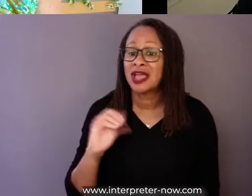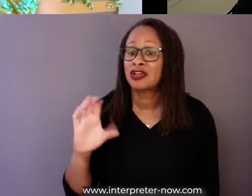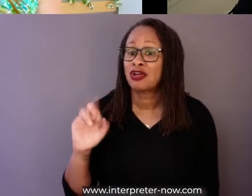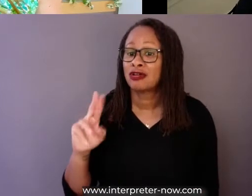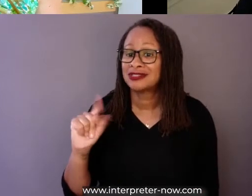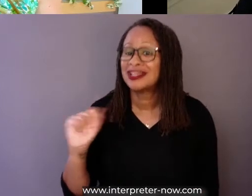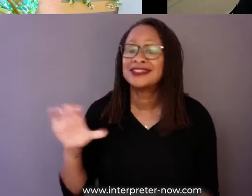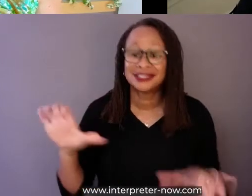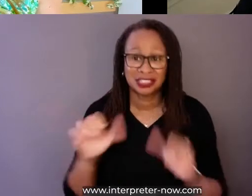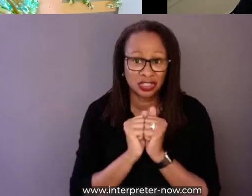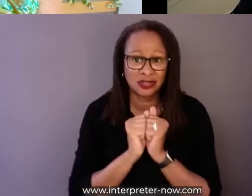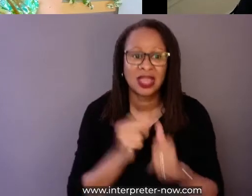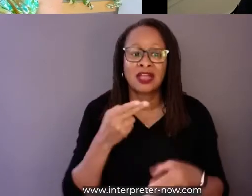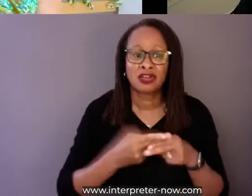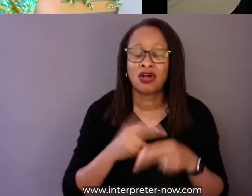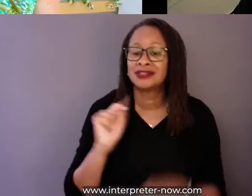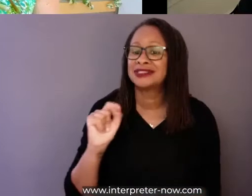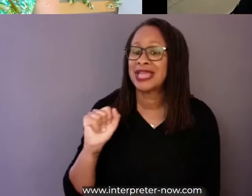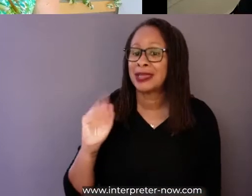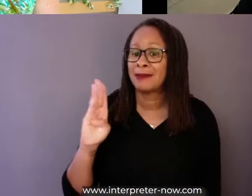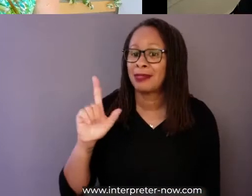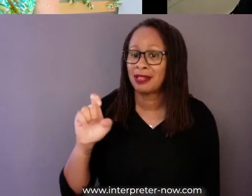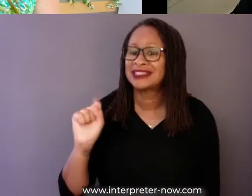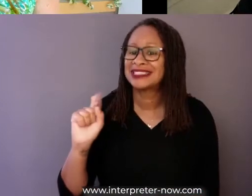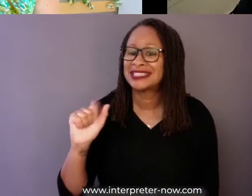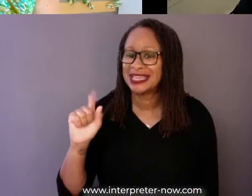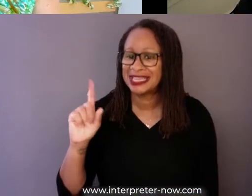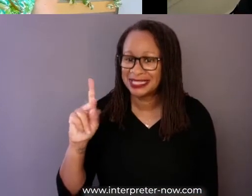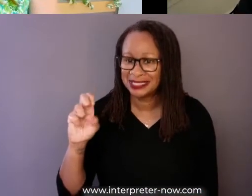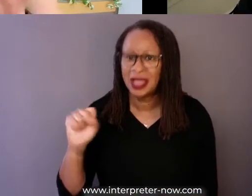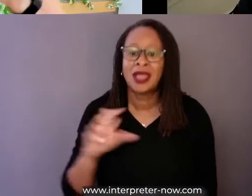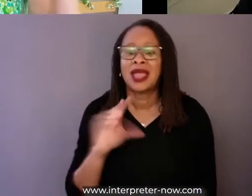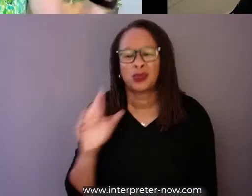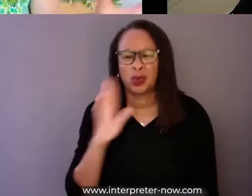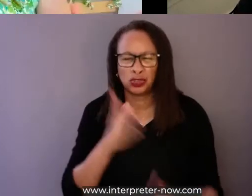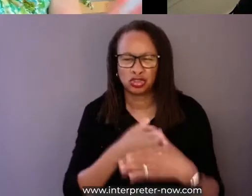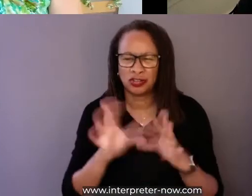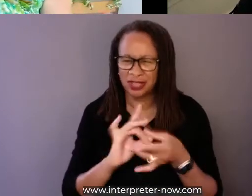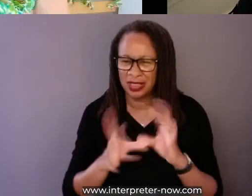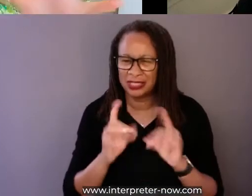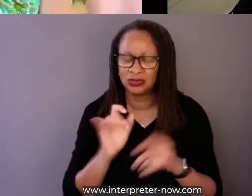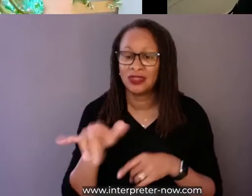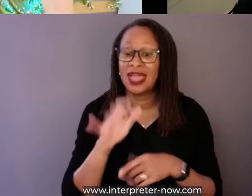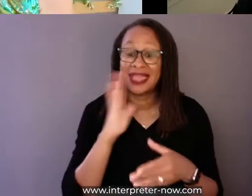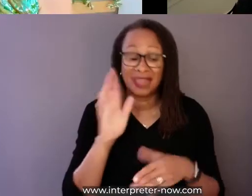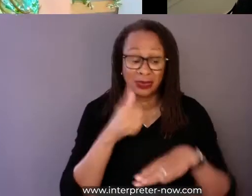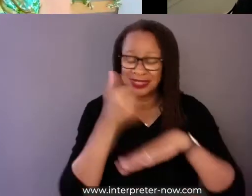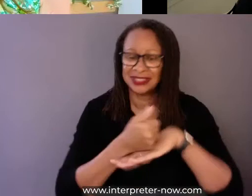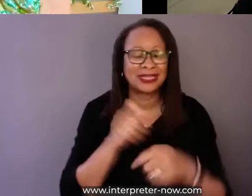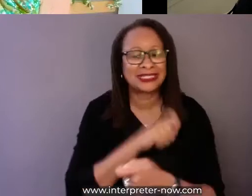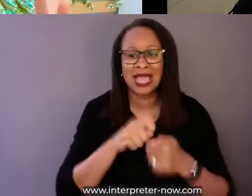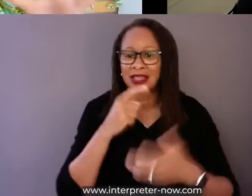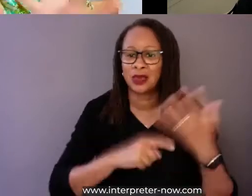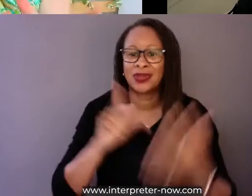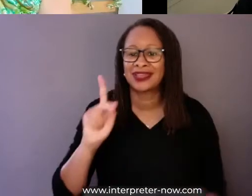together called Table Stakes, and we'll share the link to that that lays out this exactly what Caitlin